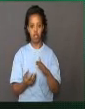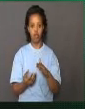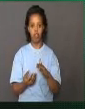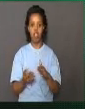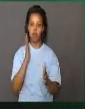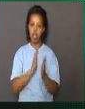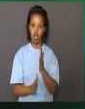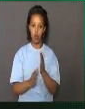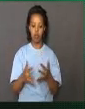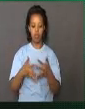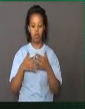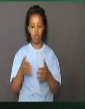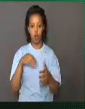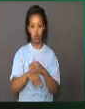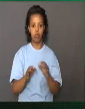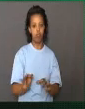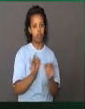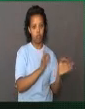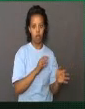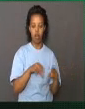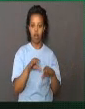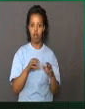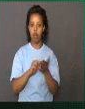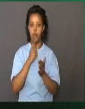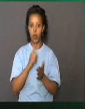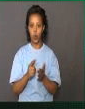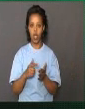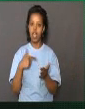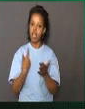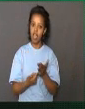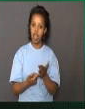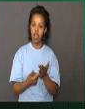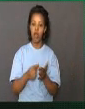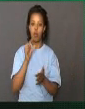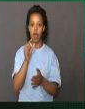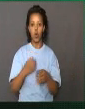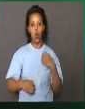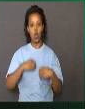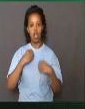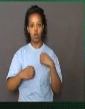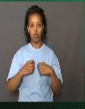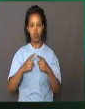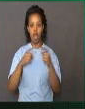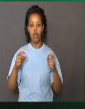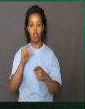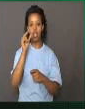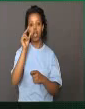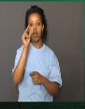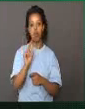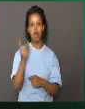tank. This is where the microorganisms excrete antibiotics.